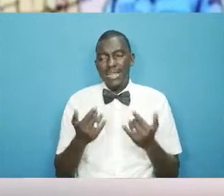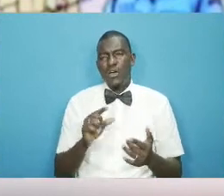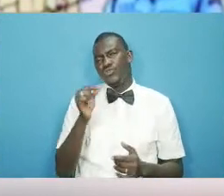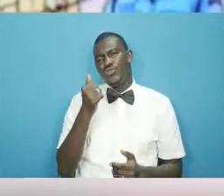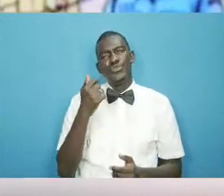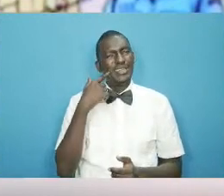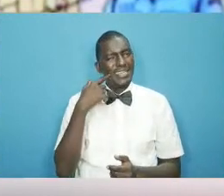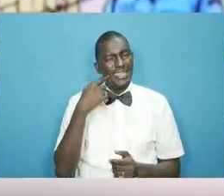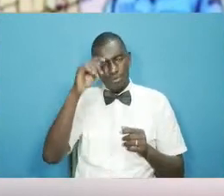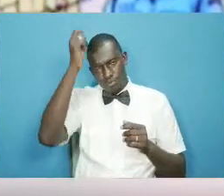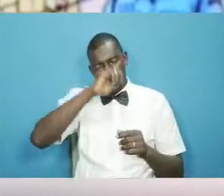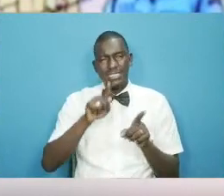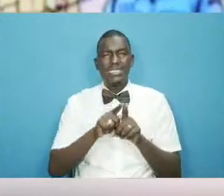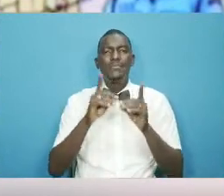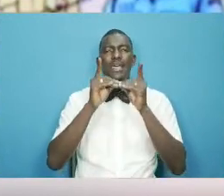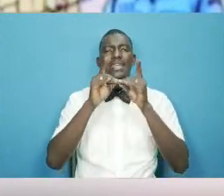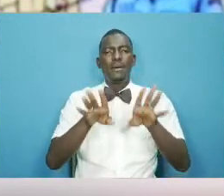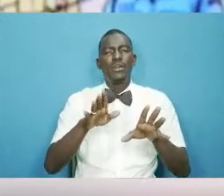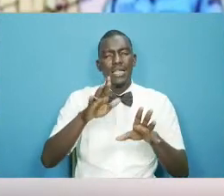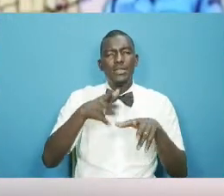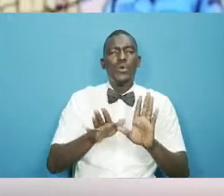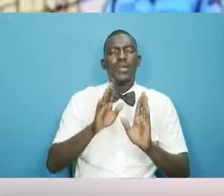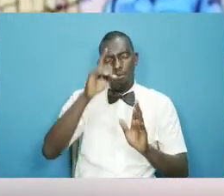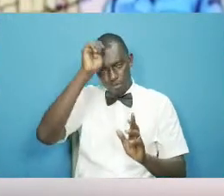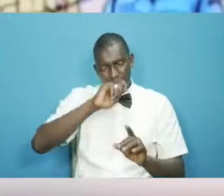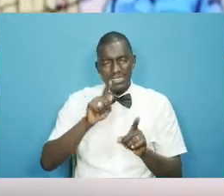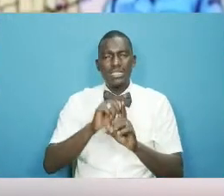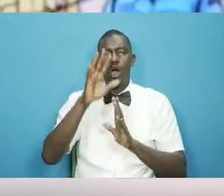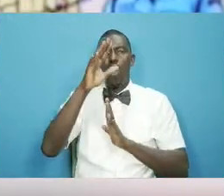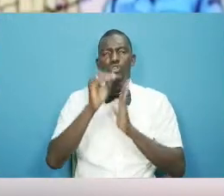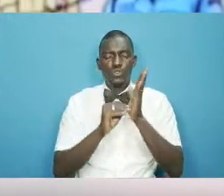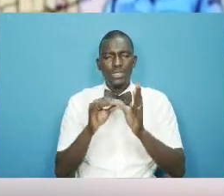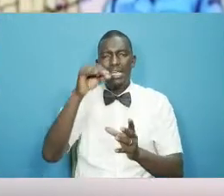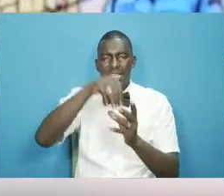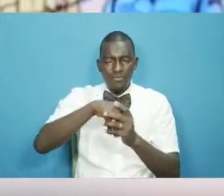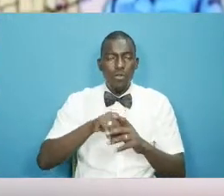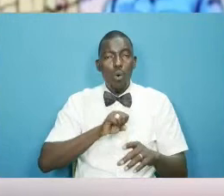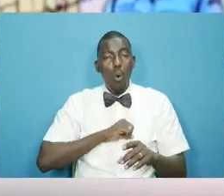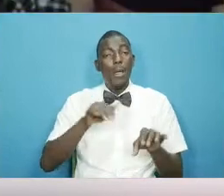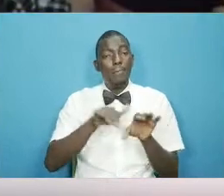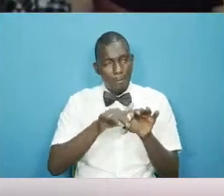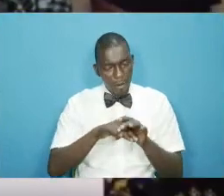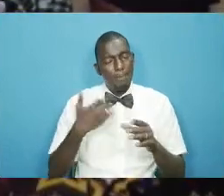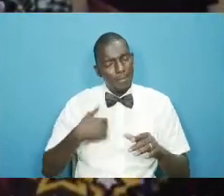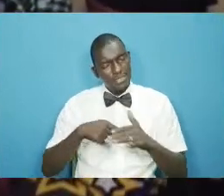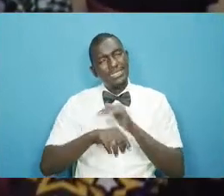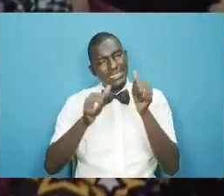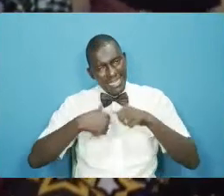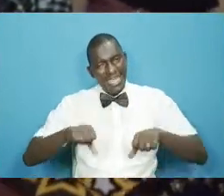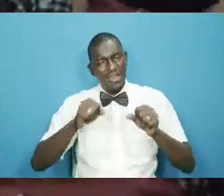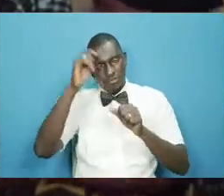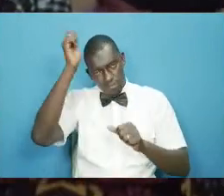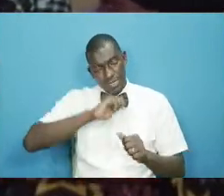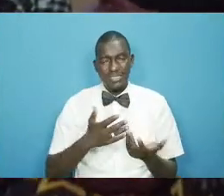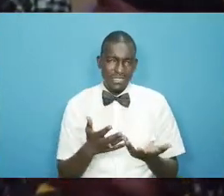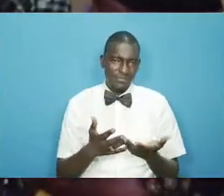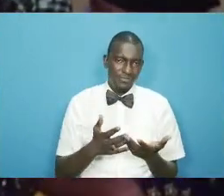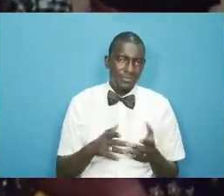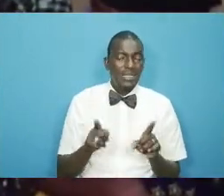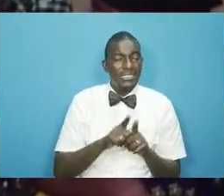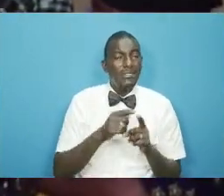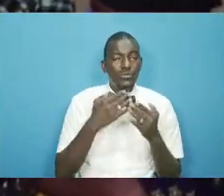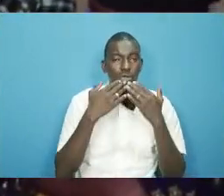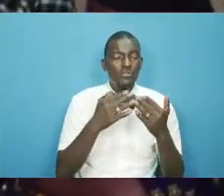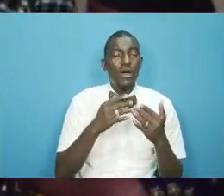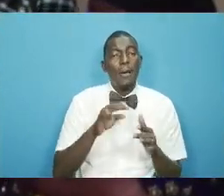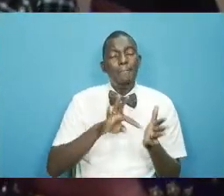on democratic policing that advocates for the total involvement of members of the community in the business of policing. Meaning that is to tell you that